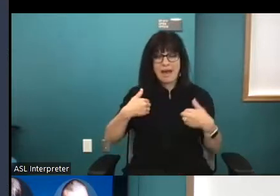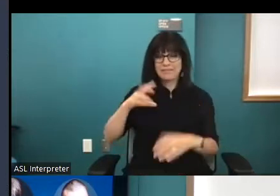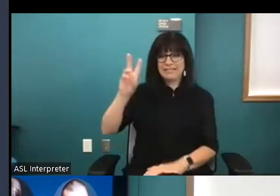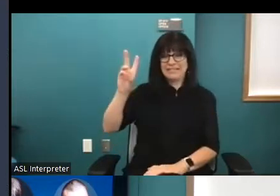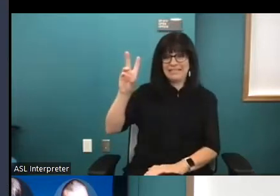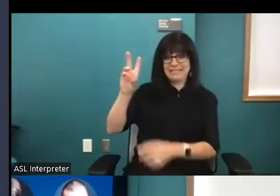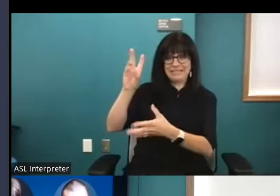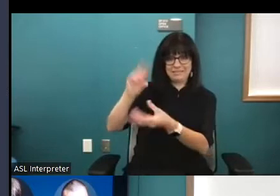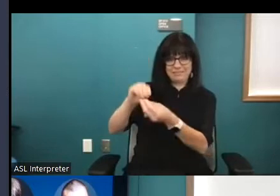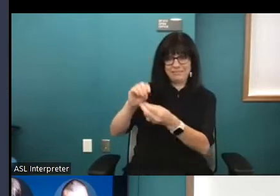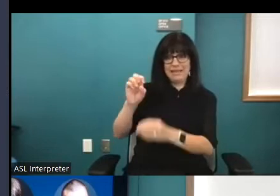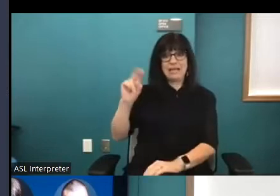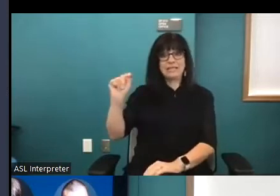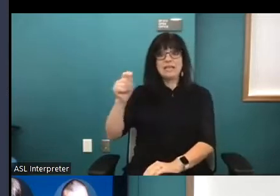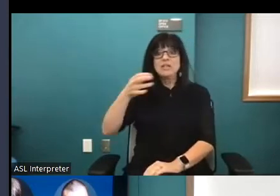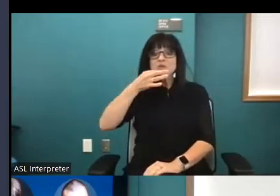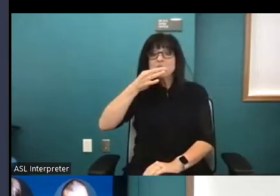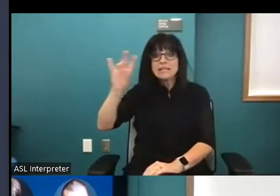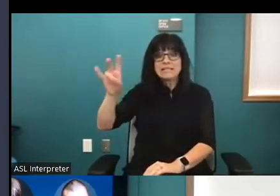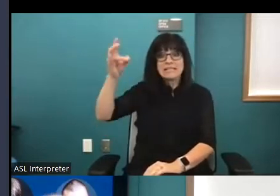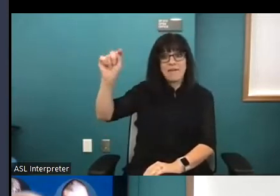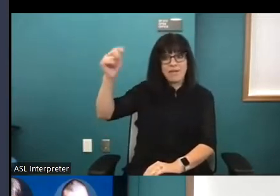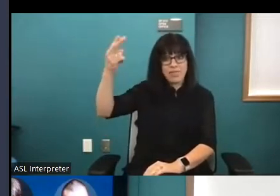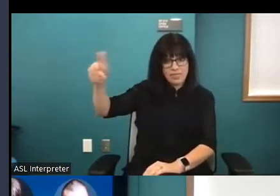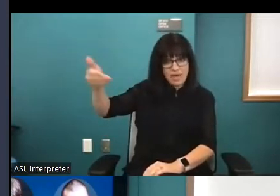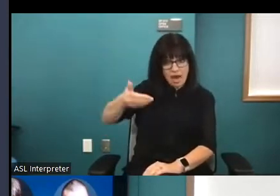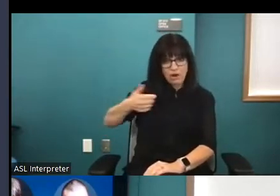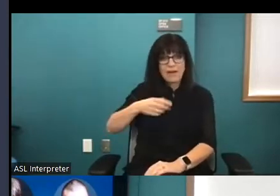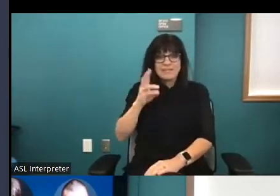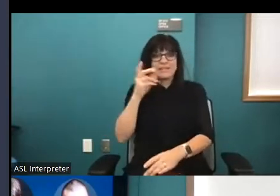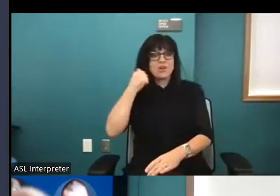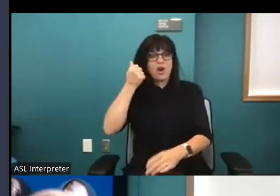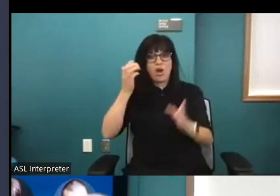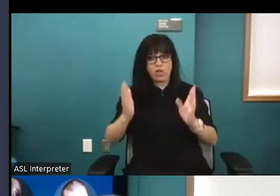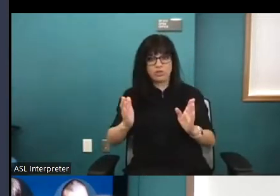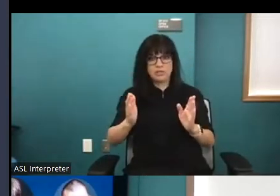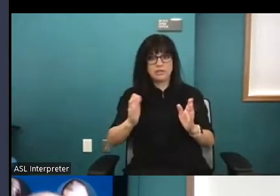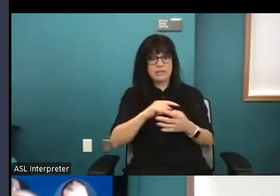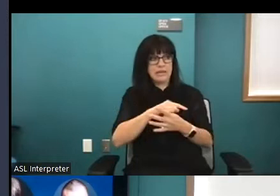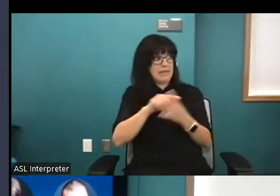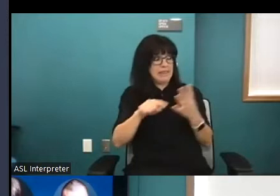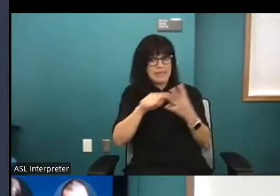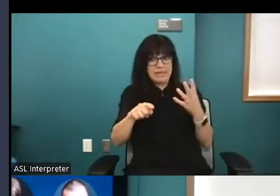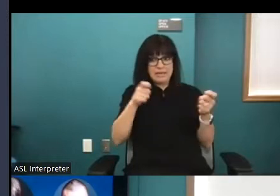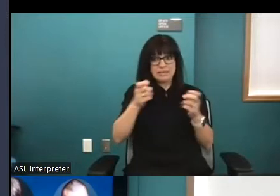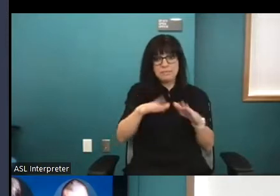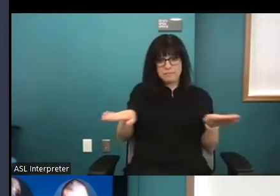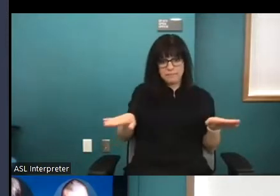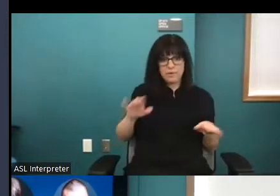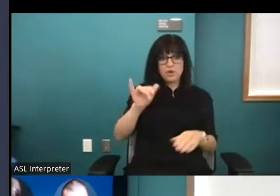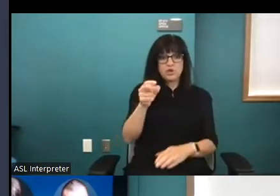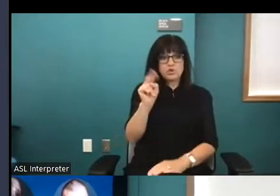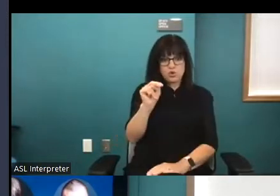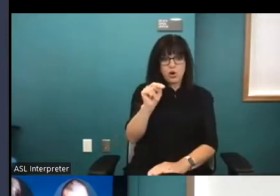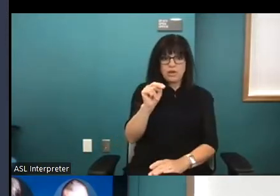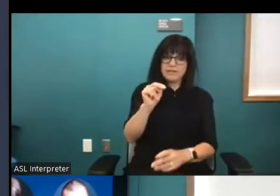right now. We're getting a 7th soon. We have 6 audiologists. These are the ones that manage pediatrics. So Jordan Schramm is our pediatric ENT,